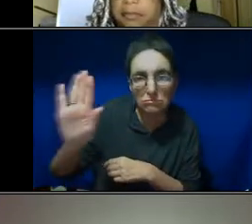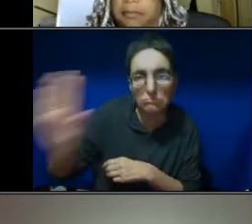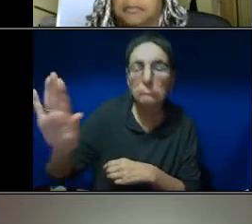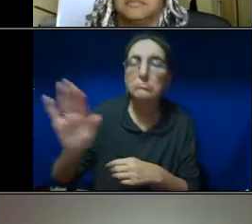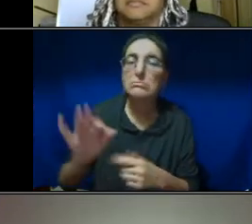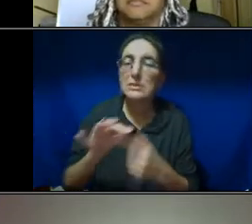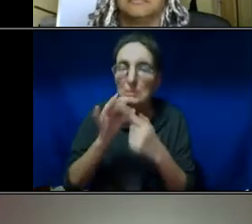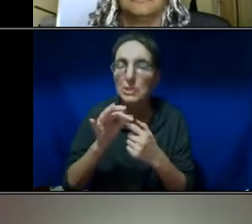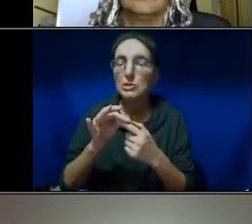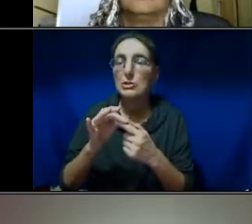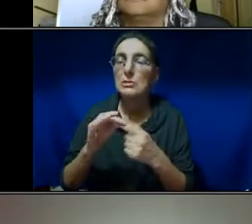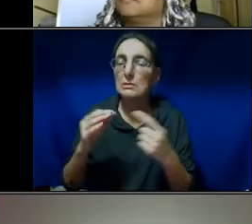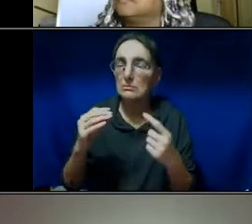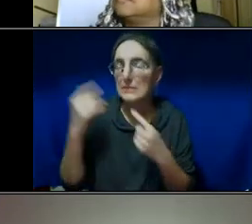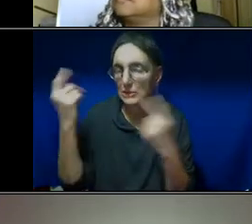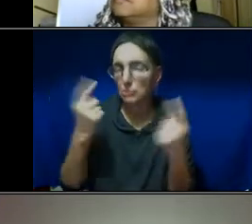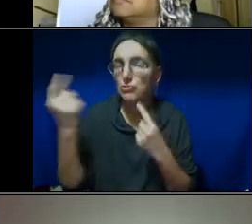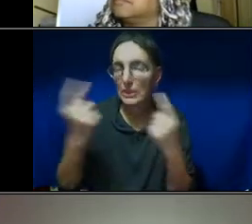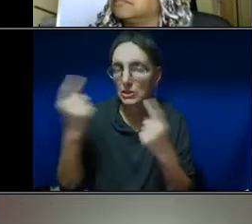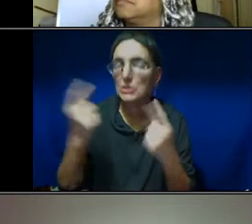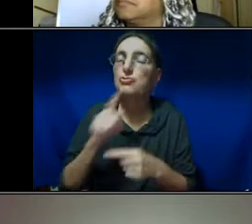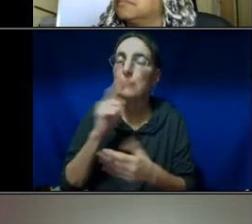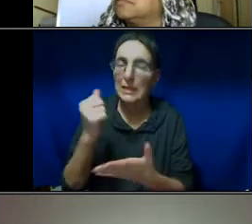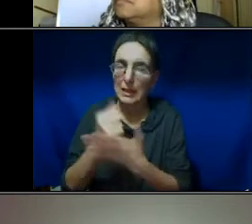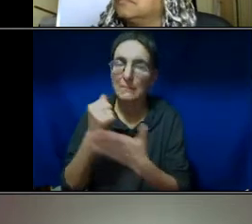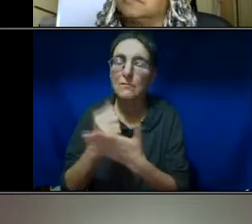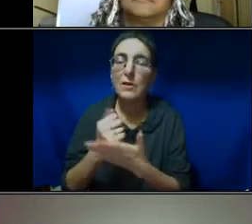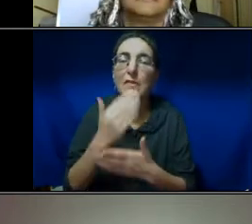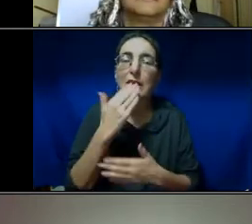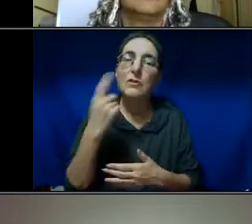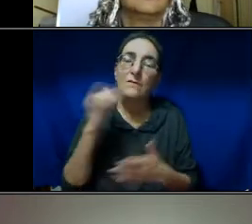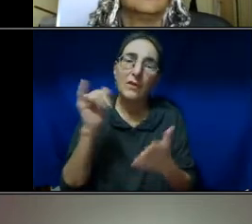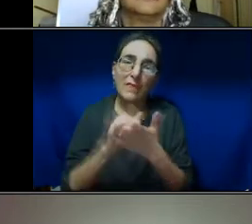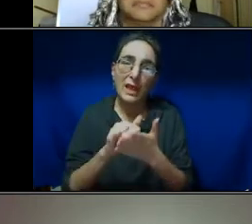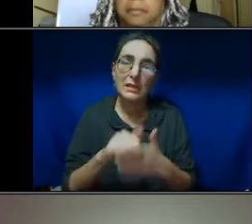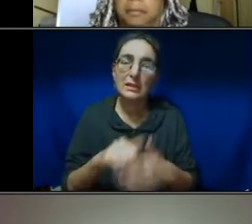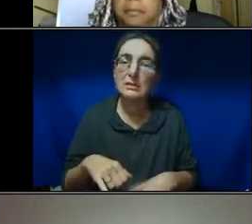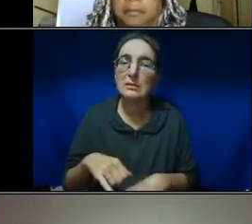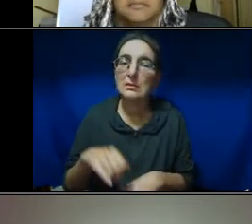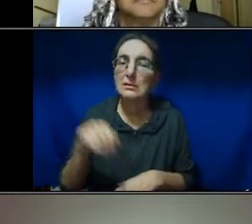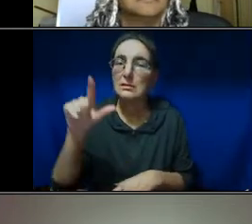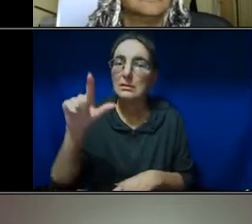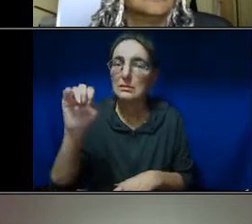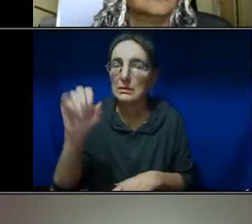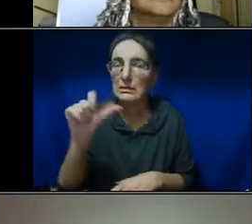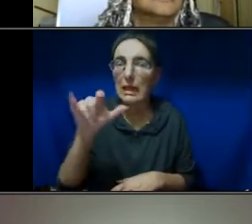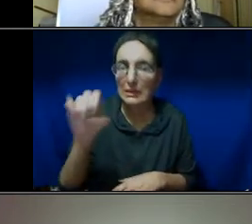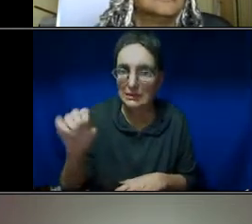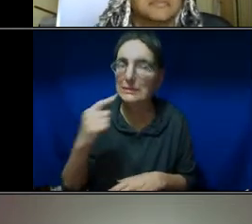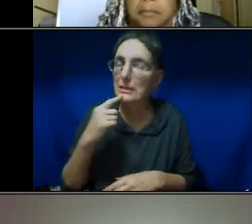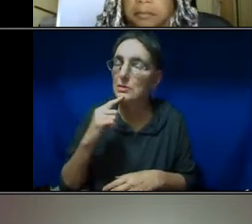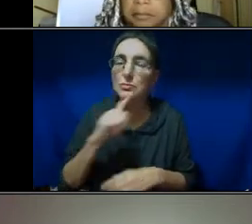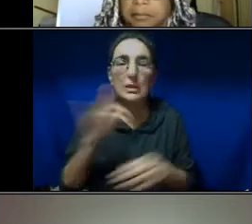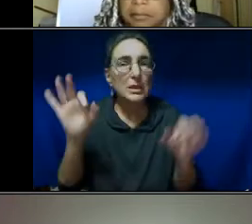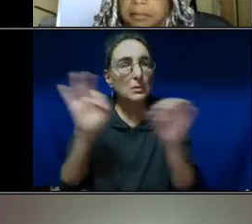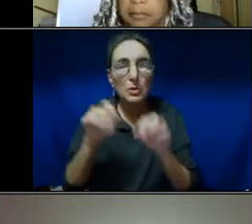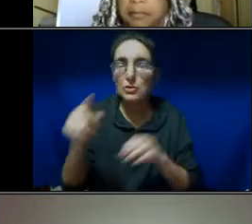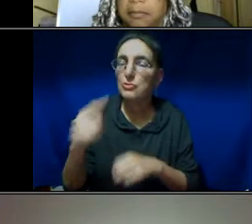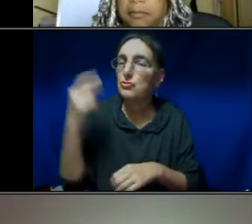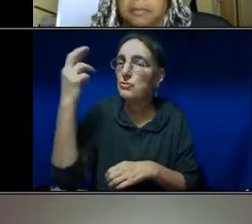helpful. So we'll capture that. And it's so important that you realize that Southern